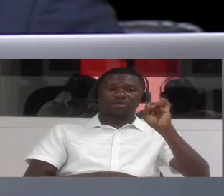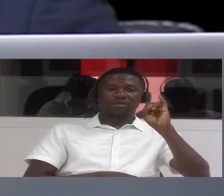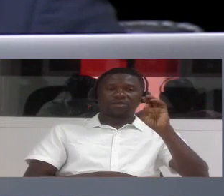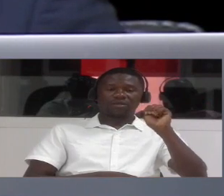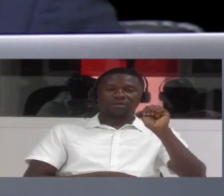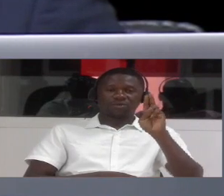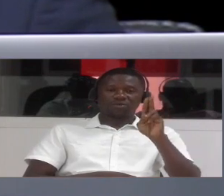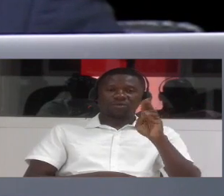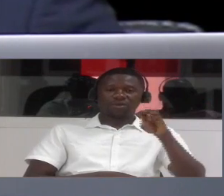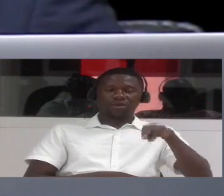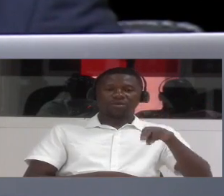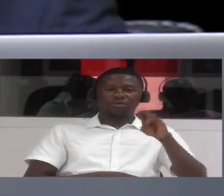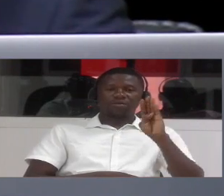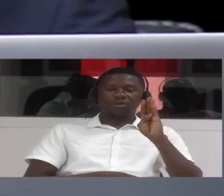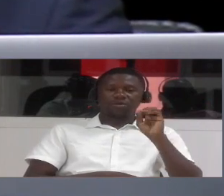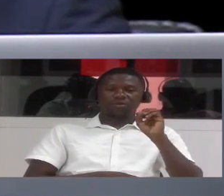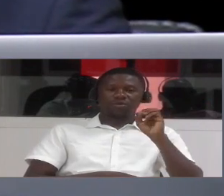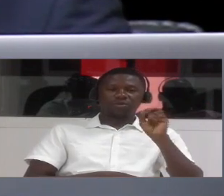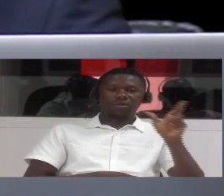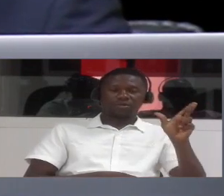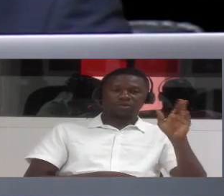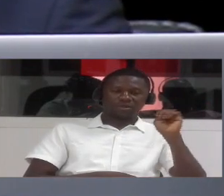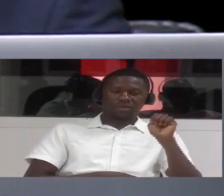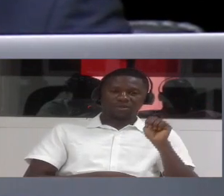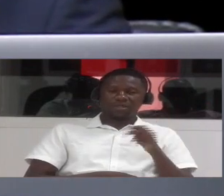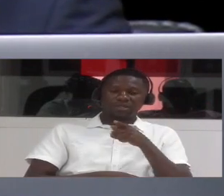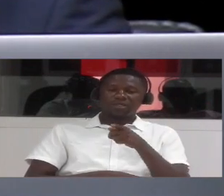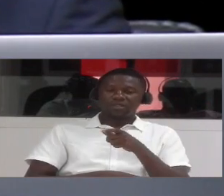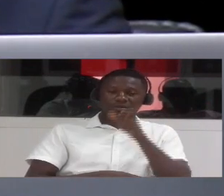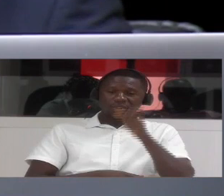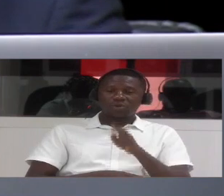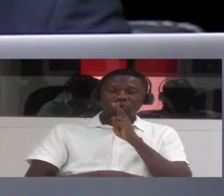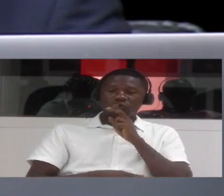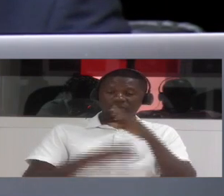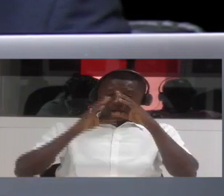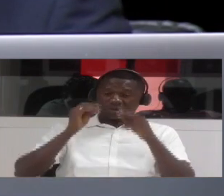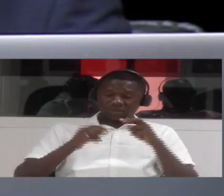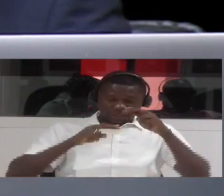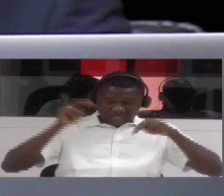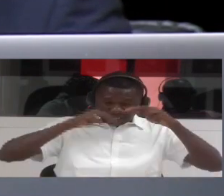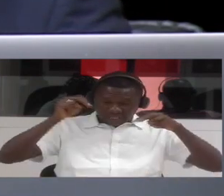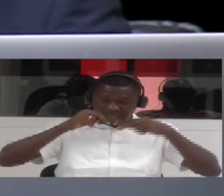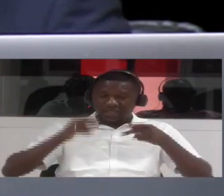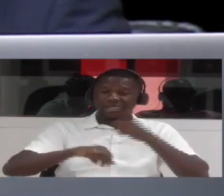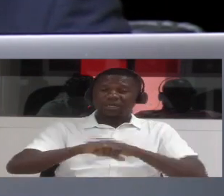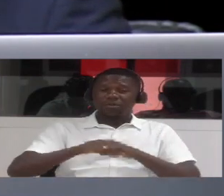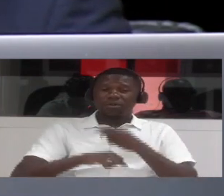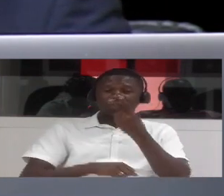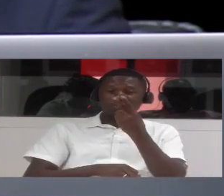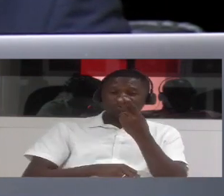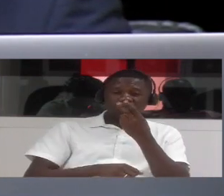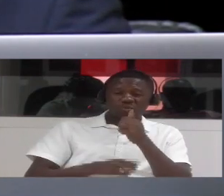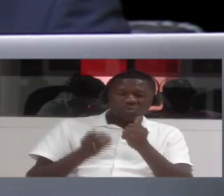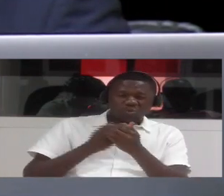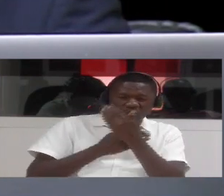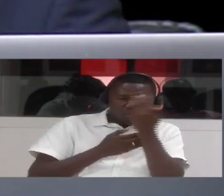Saliu Mbaye. Yes, this is the person whose house was searched at 2 a.m. Yes. And police carrying tear